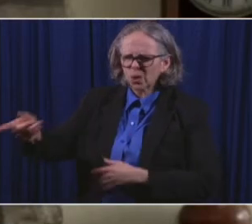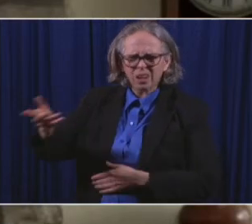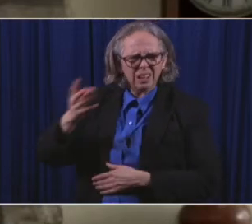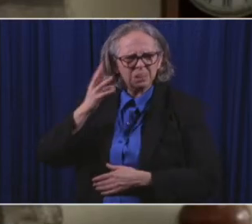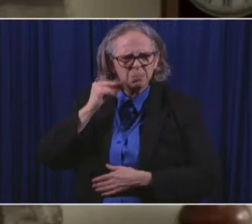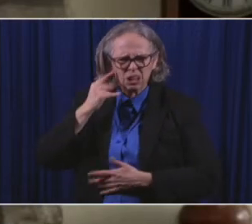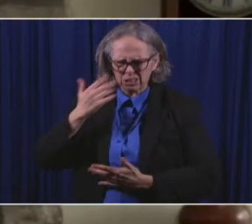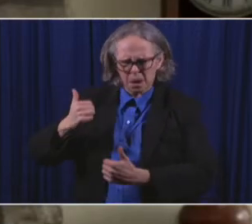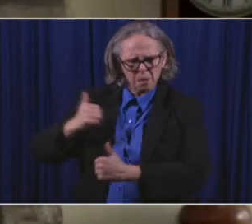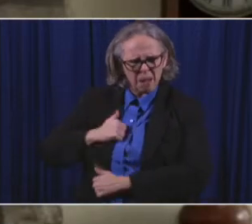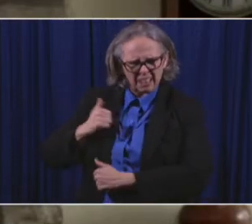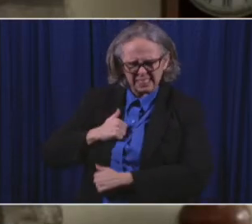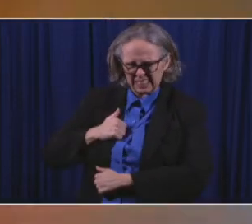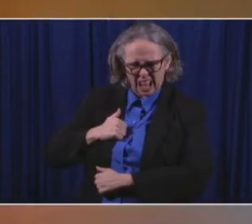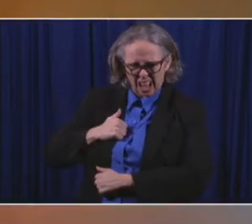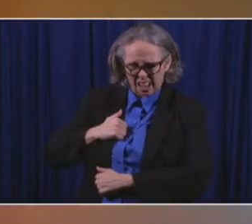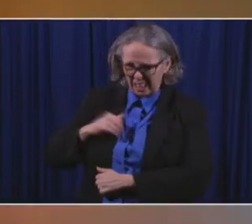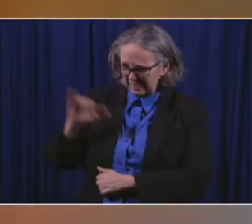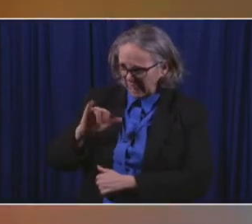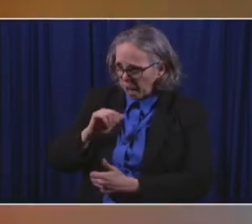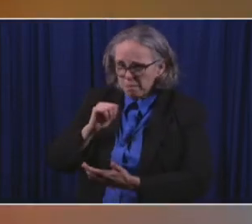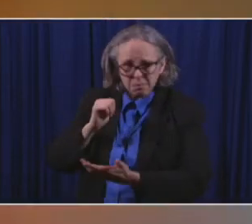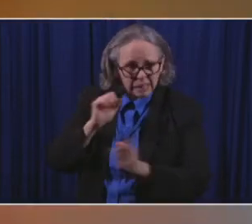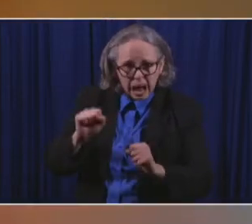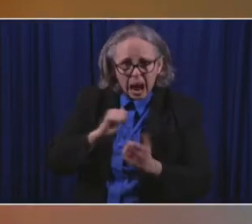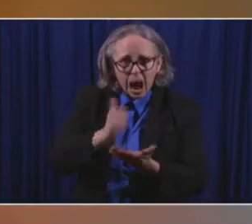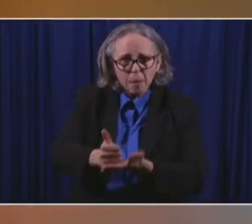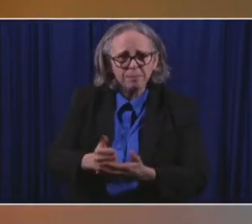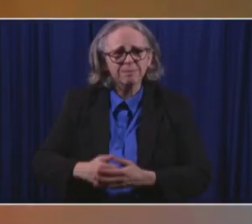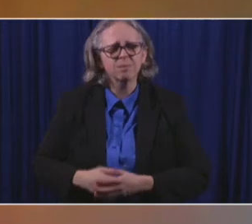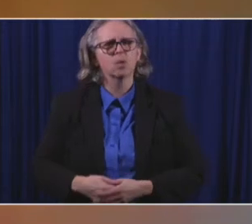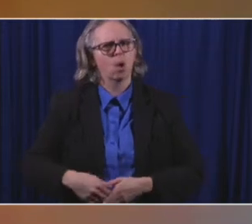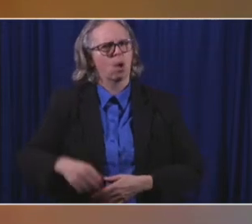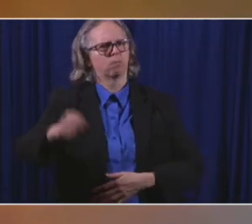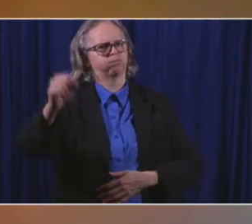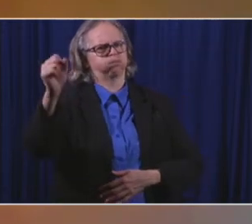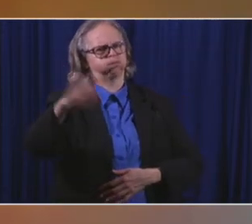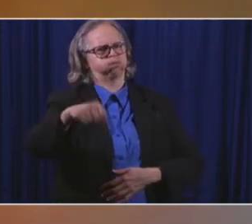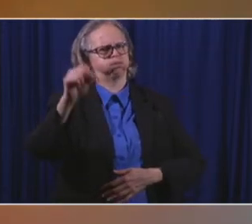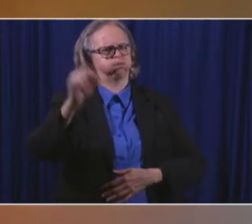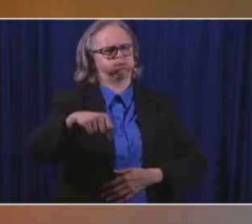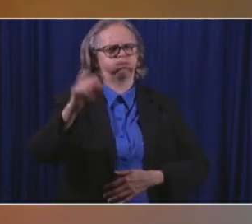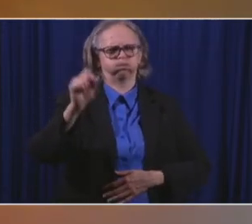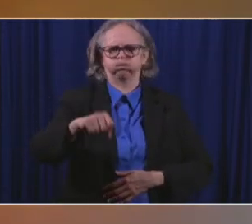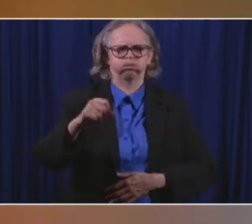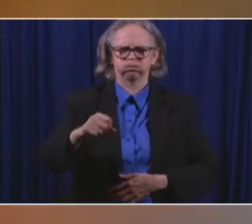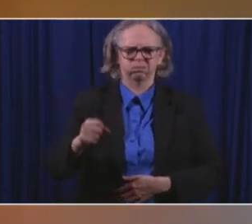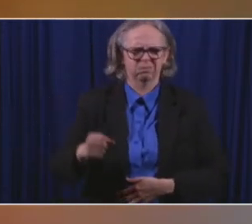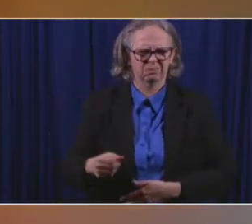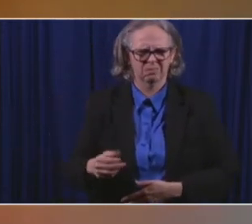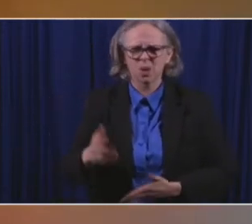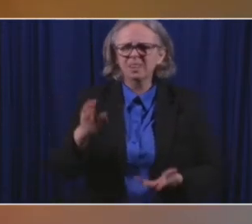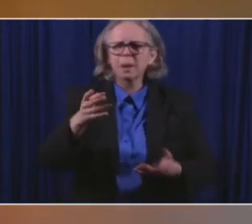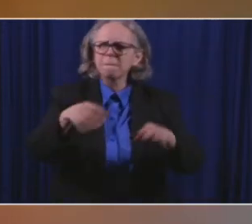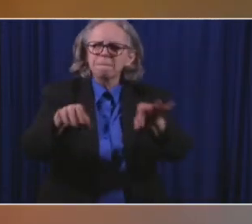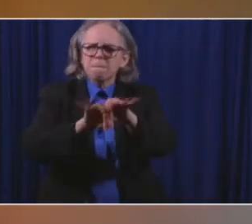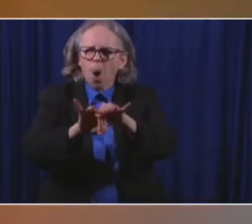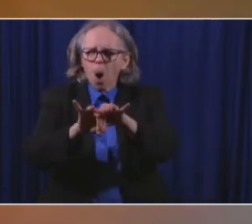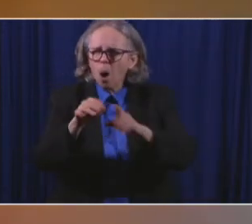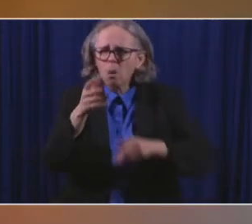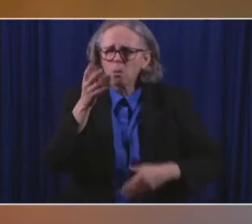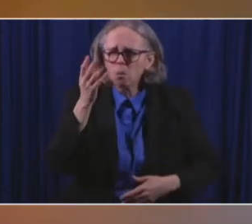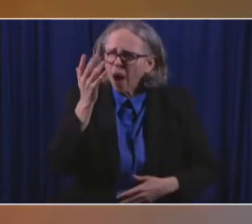you? It's actually done a great service for me right now. I think resiliency is probably one of the biggest things I've carried with